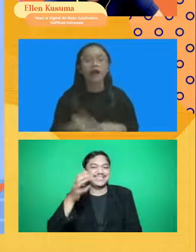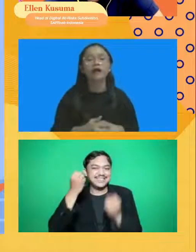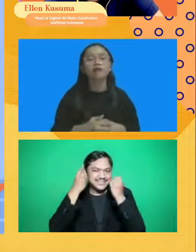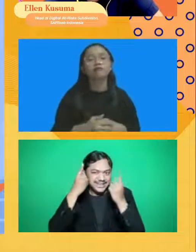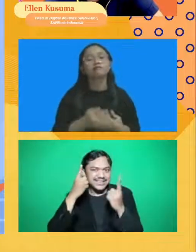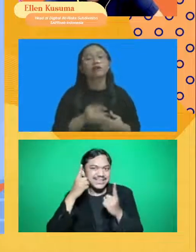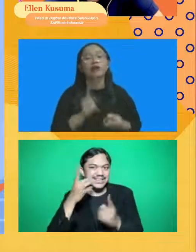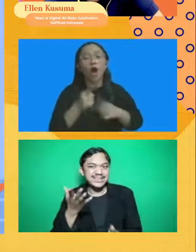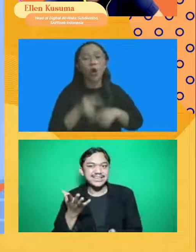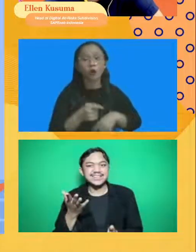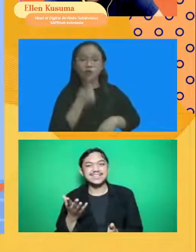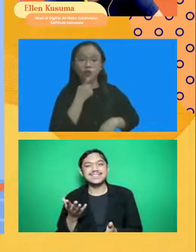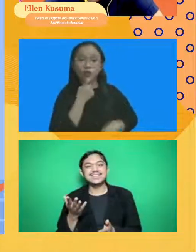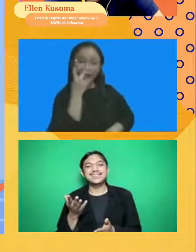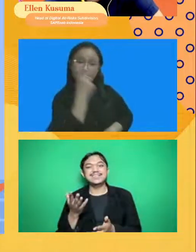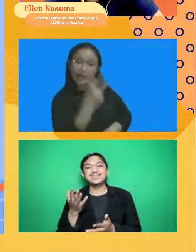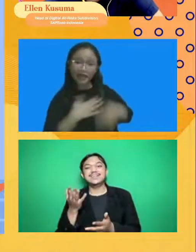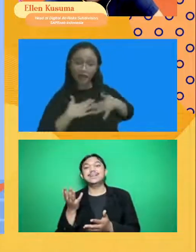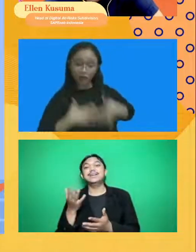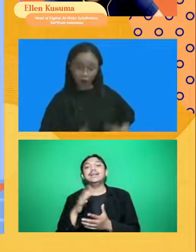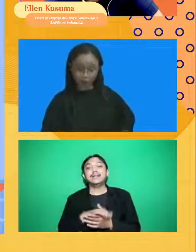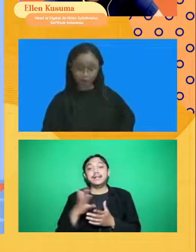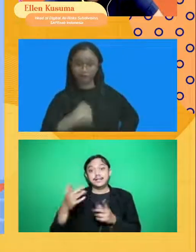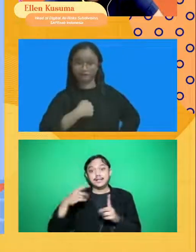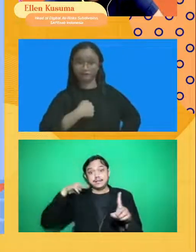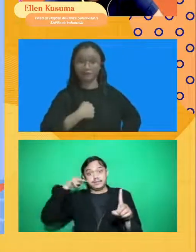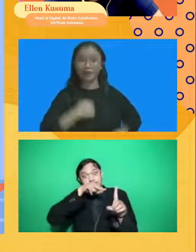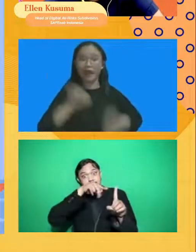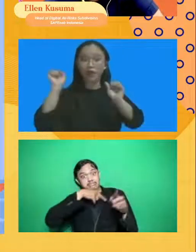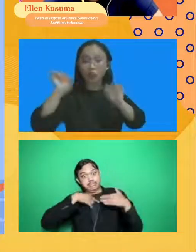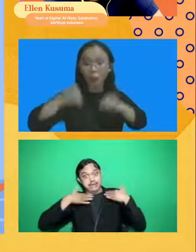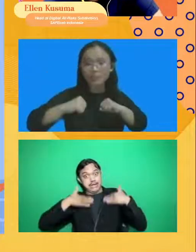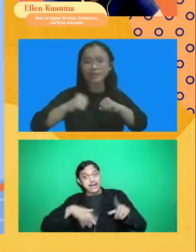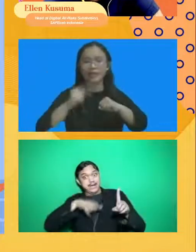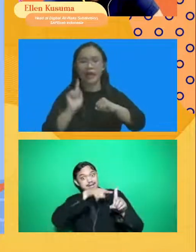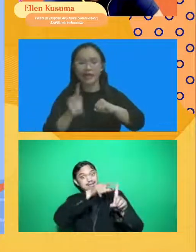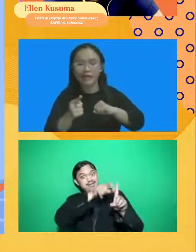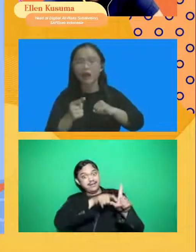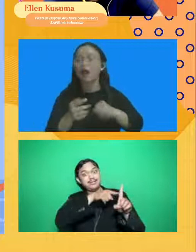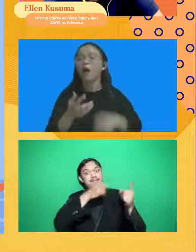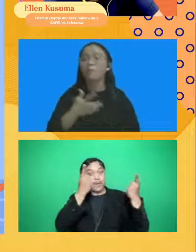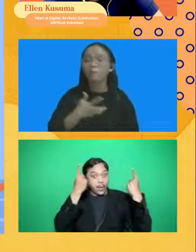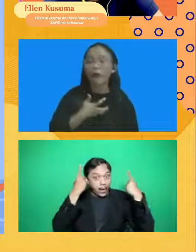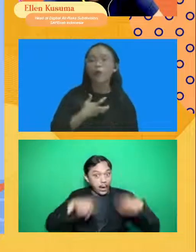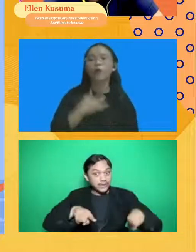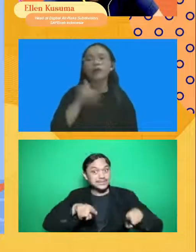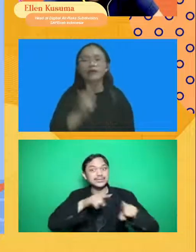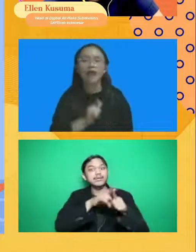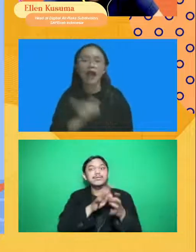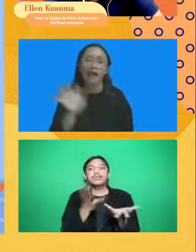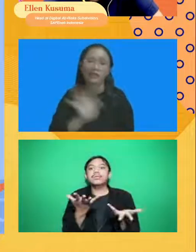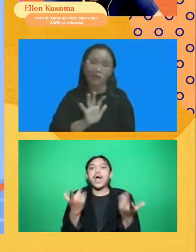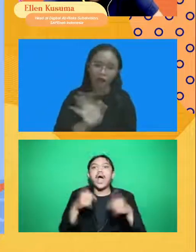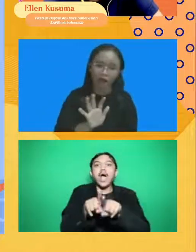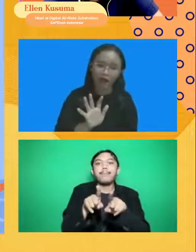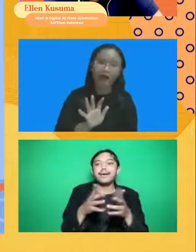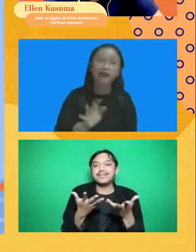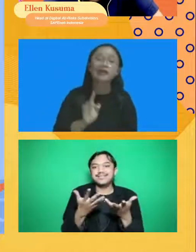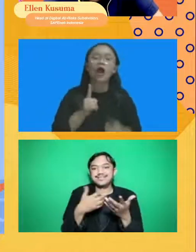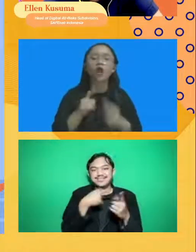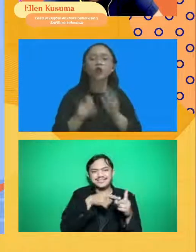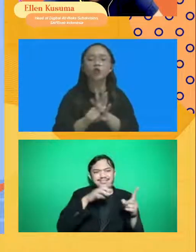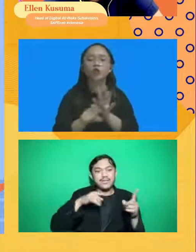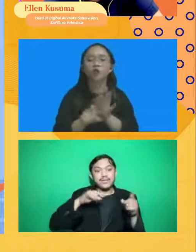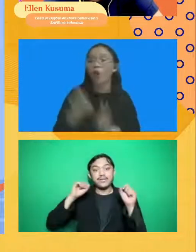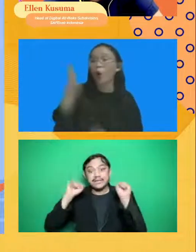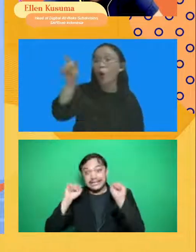that person's consent might or might not bring a harm, right? So when somebody put on CCTV,